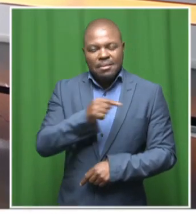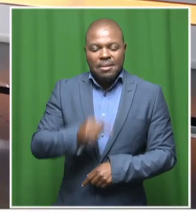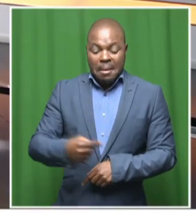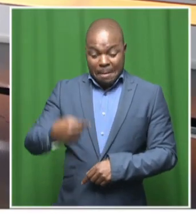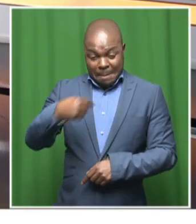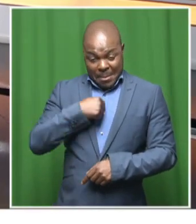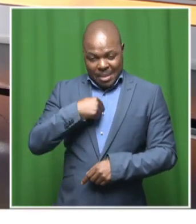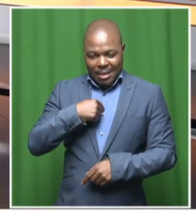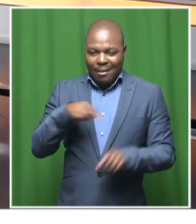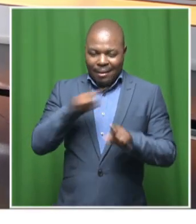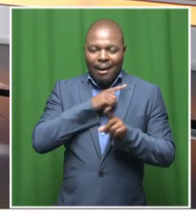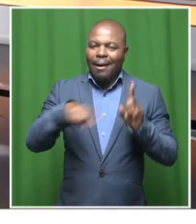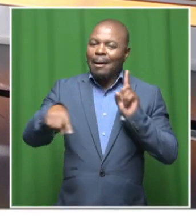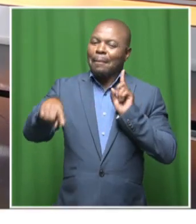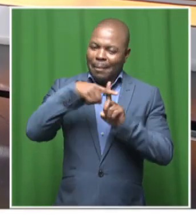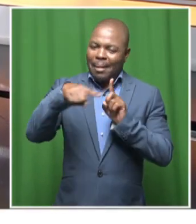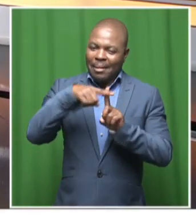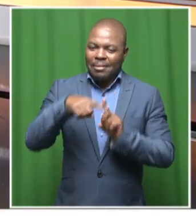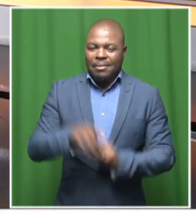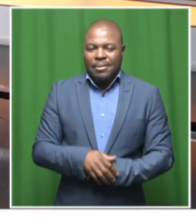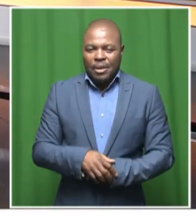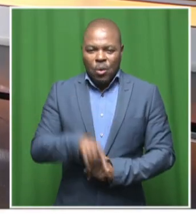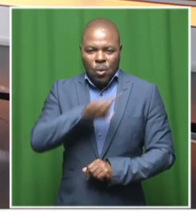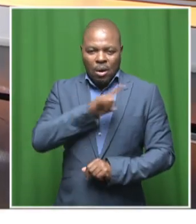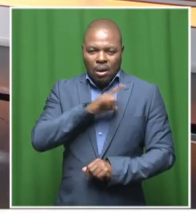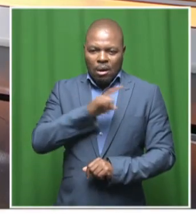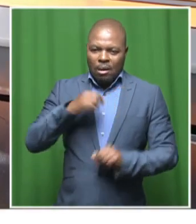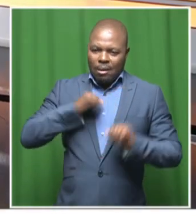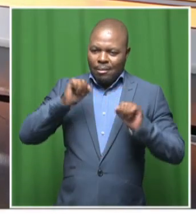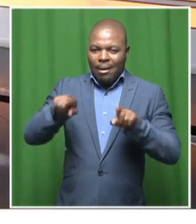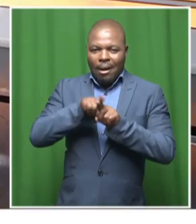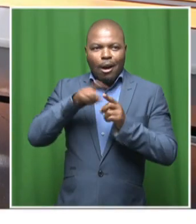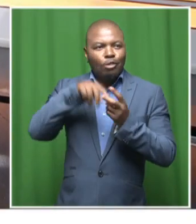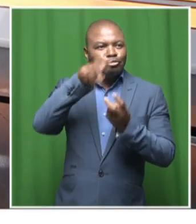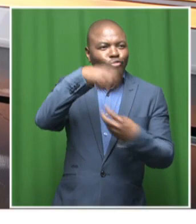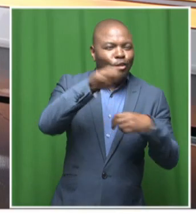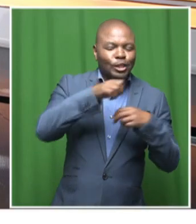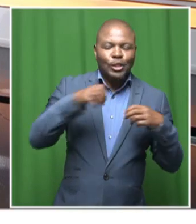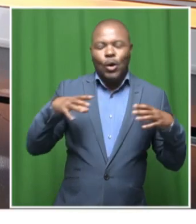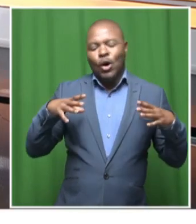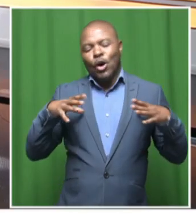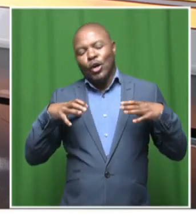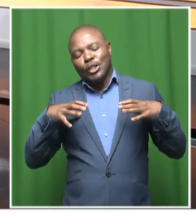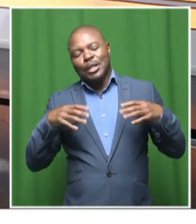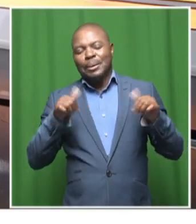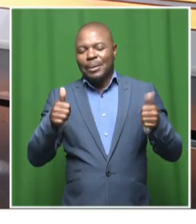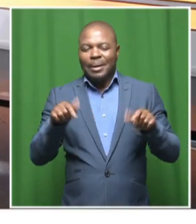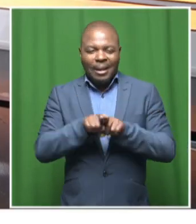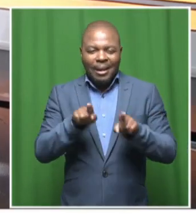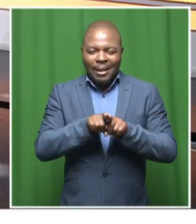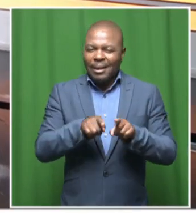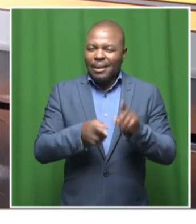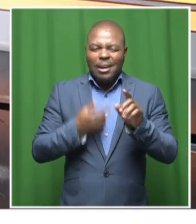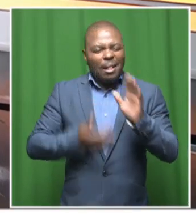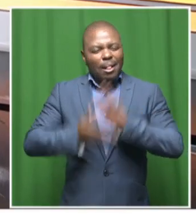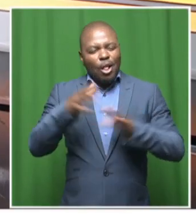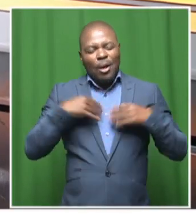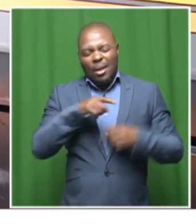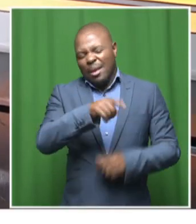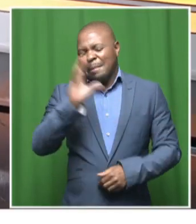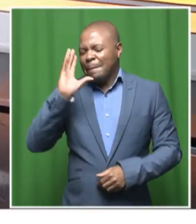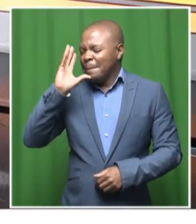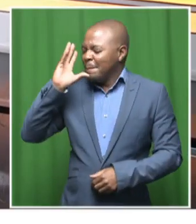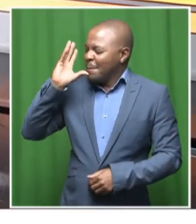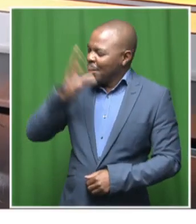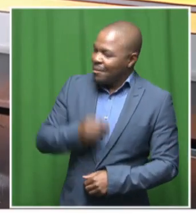me, it's plus. It's a plus because it allows me to be a tourist and a holiday somebody who's going on holiday. It's beautiful.